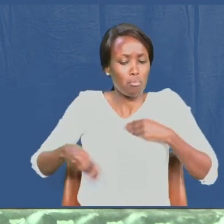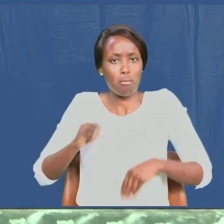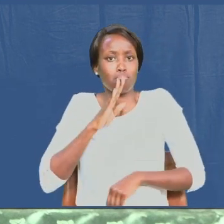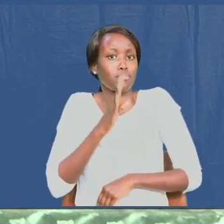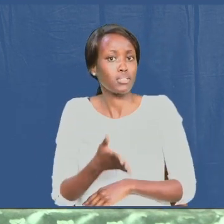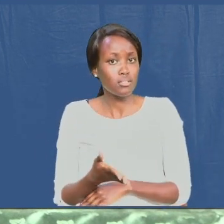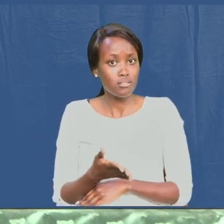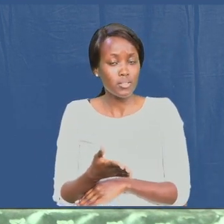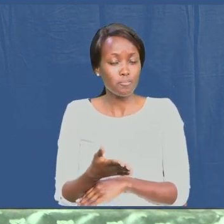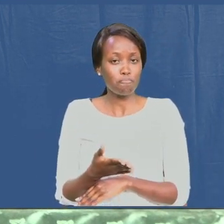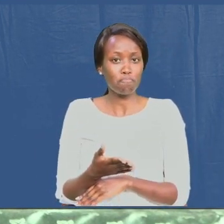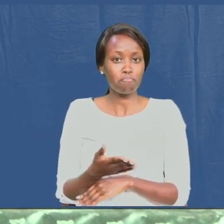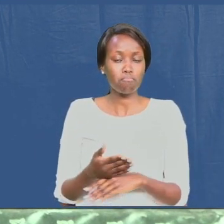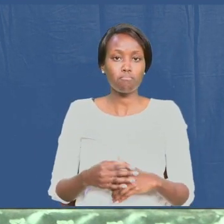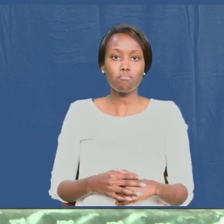corrupt.